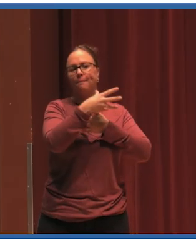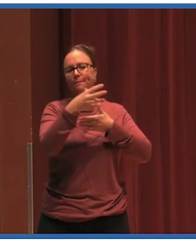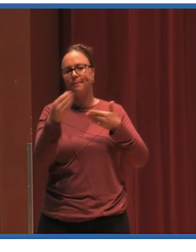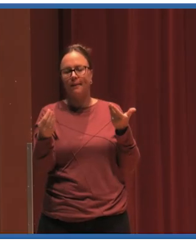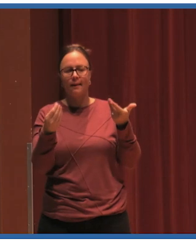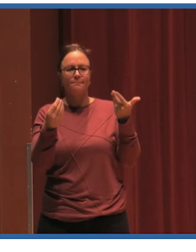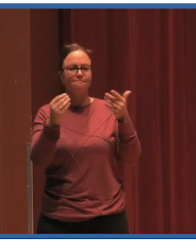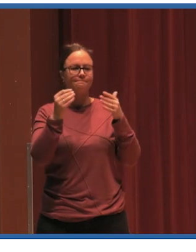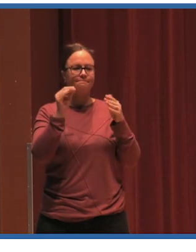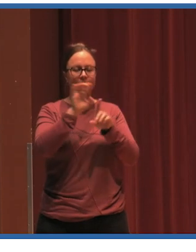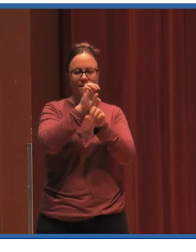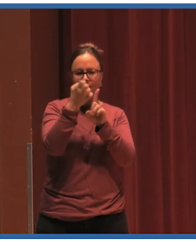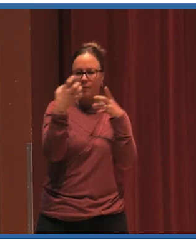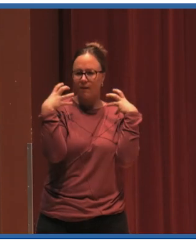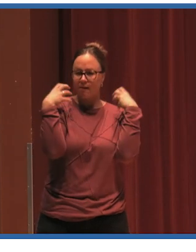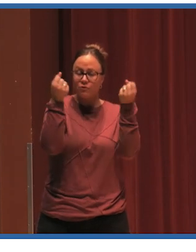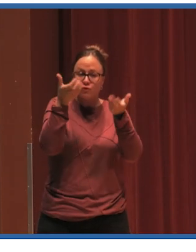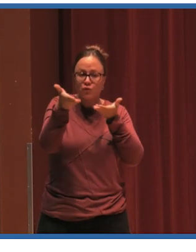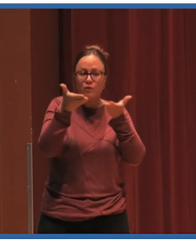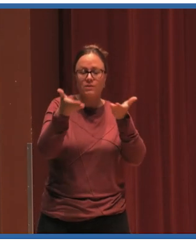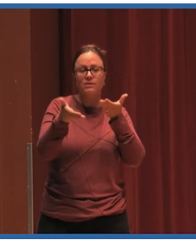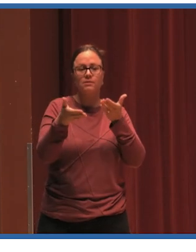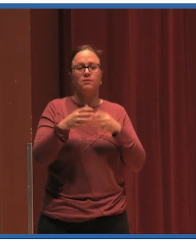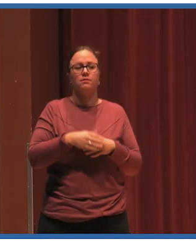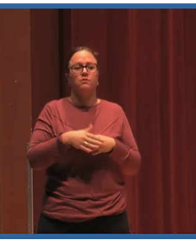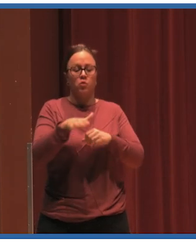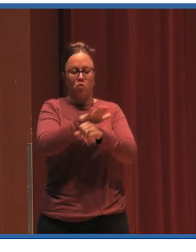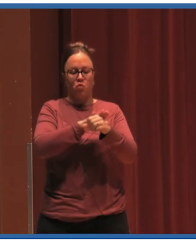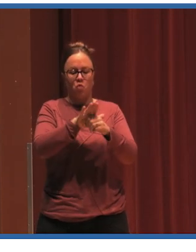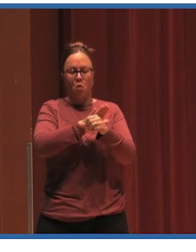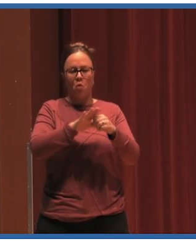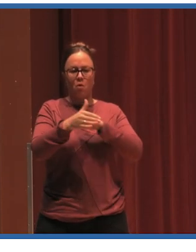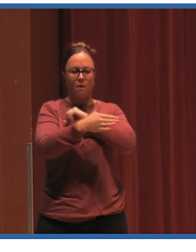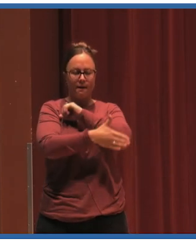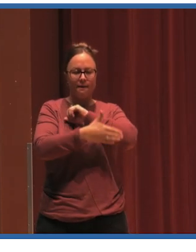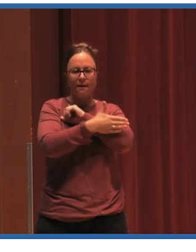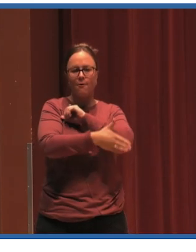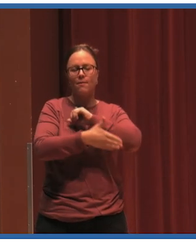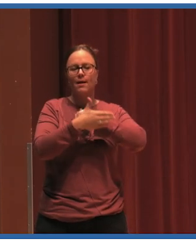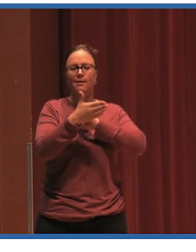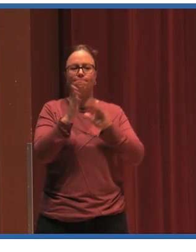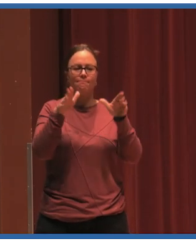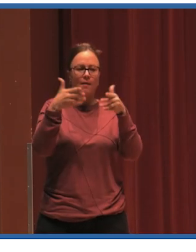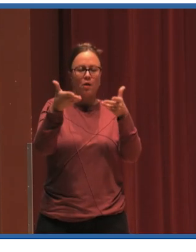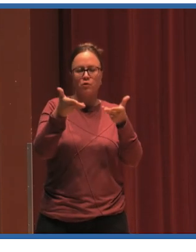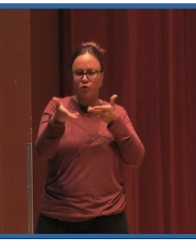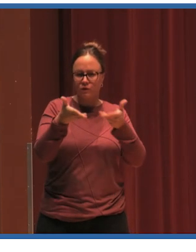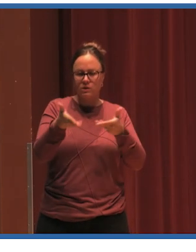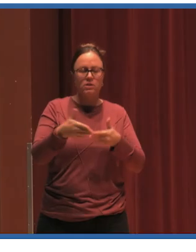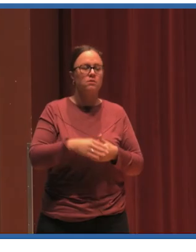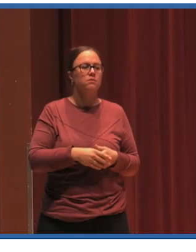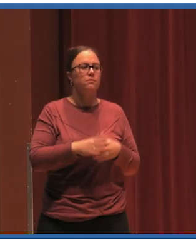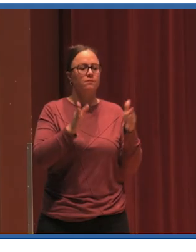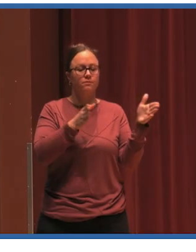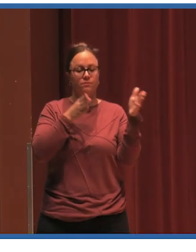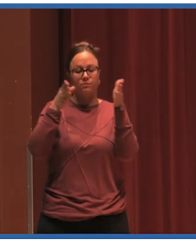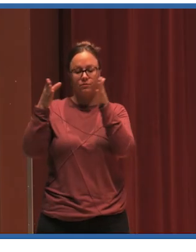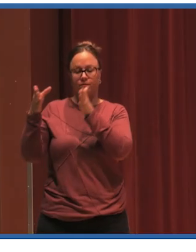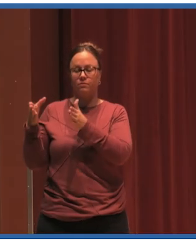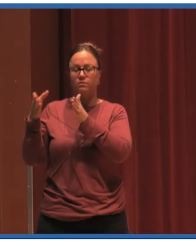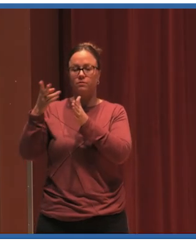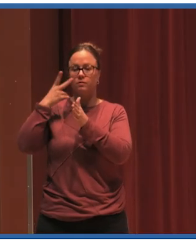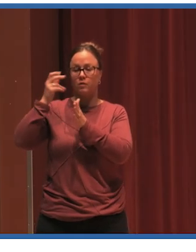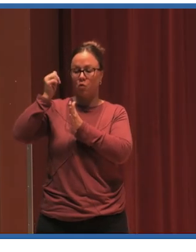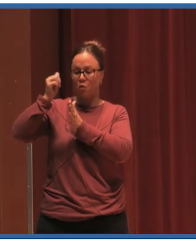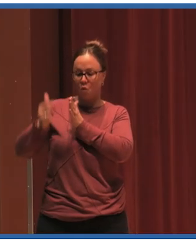of Environmental Health Services and local county public health services and boards of health. On the right-hand side, we have all of